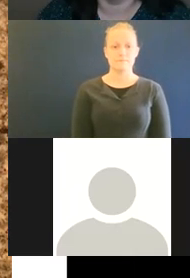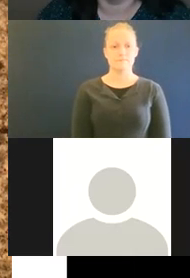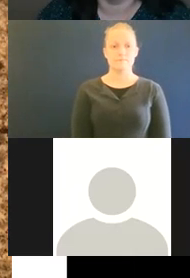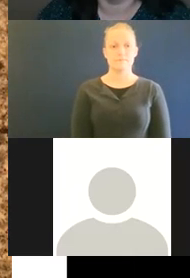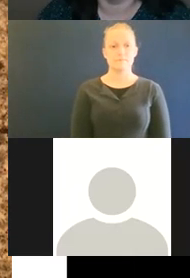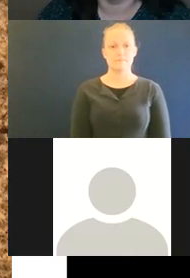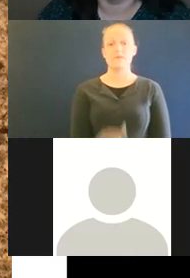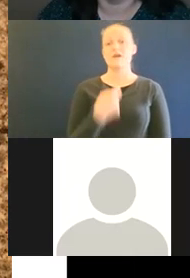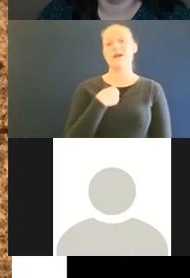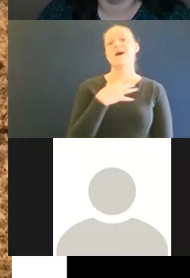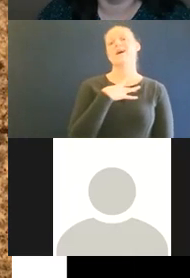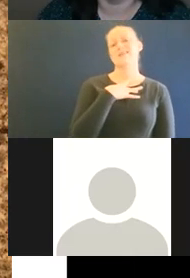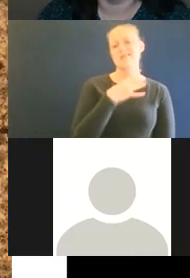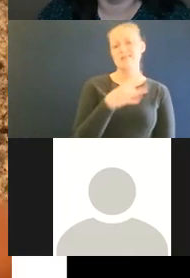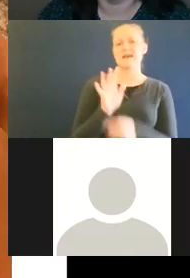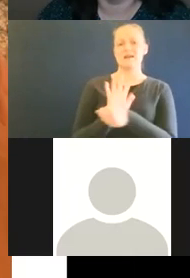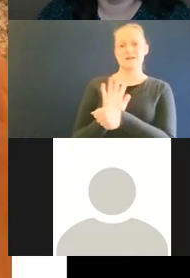I like this show.